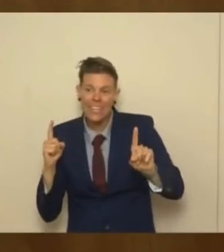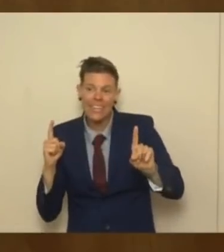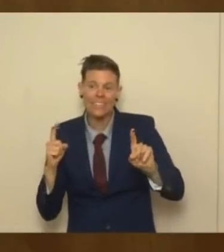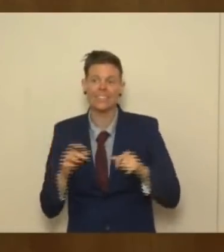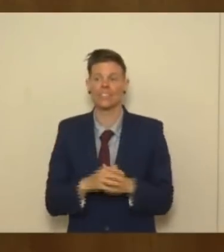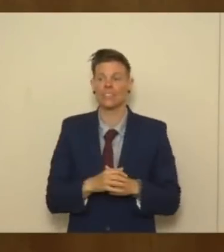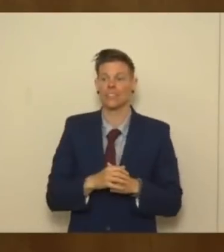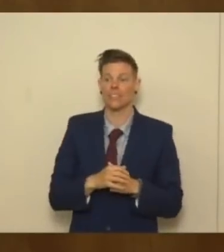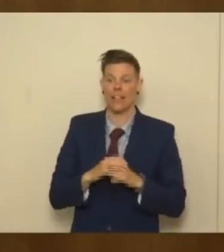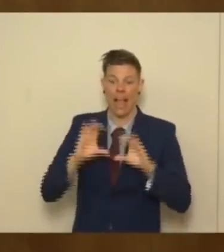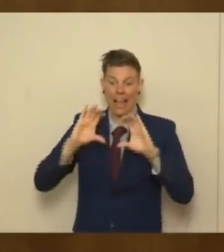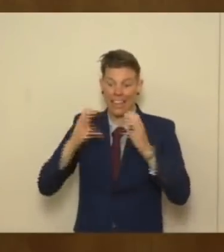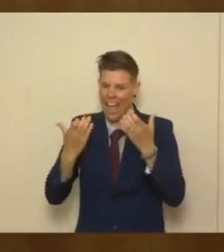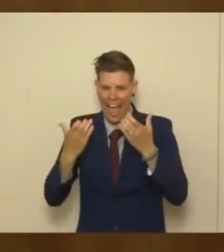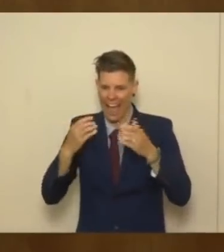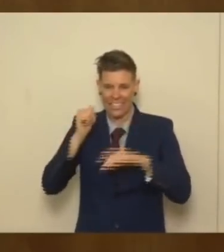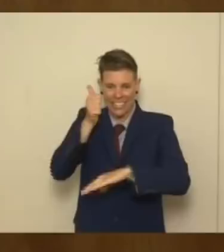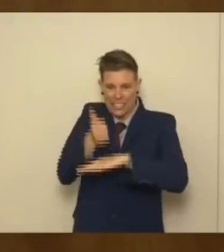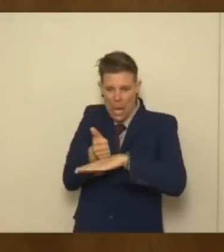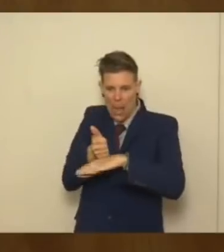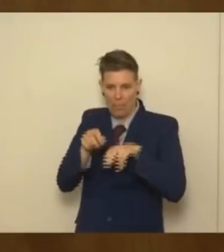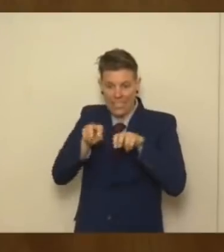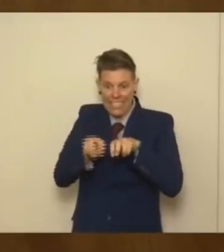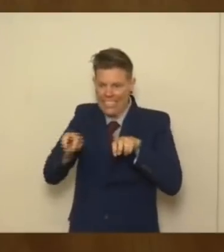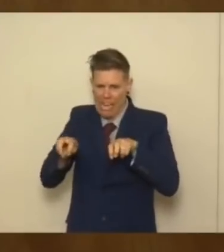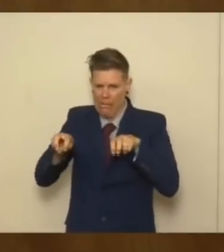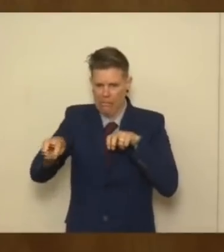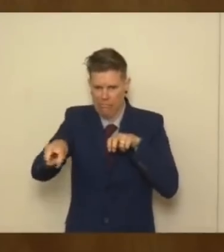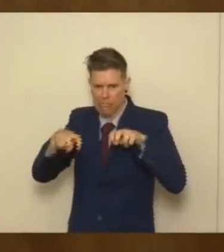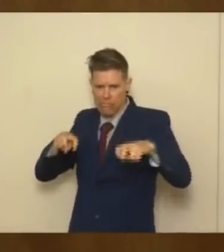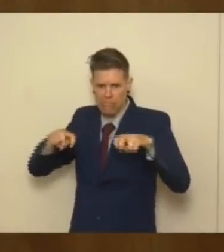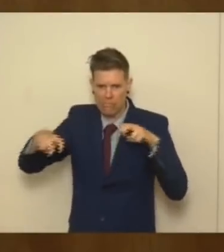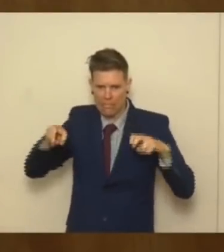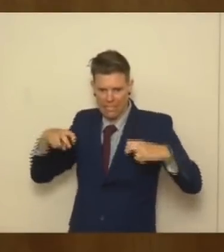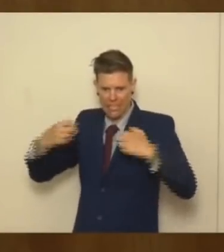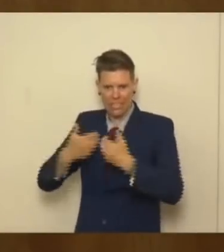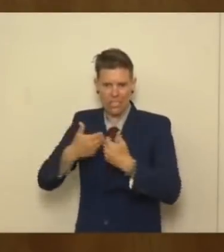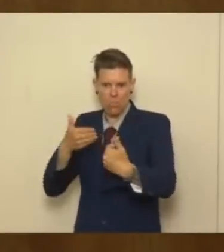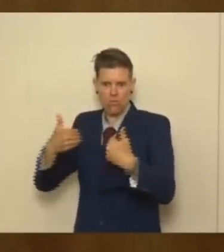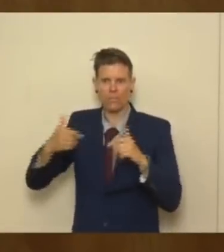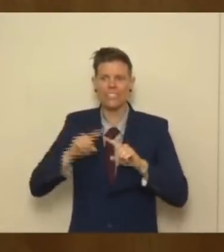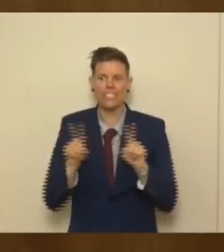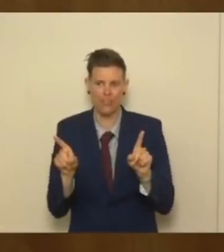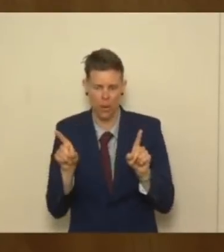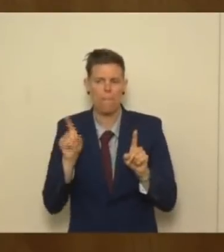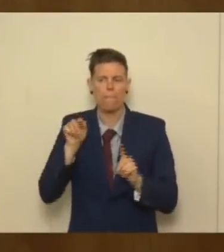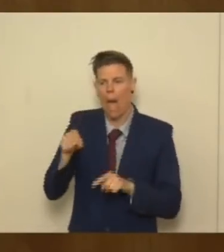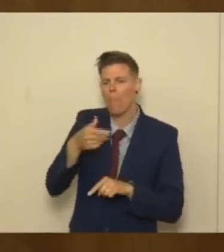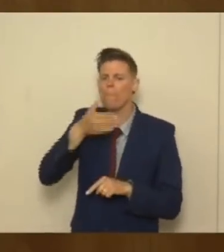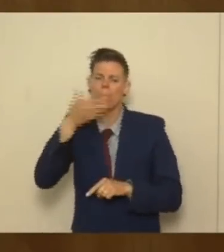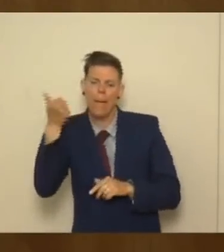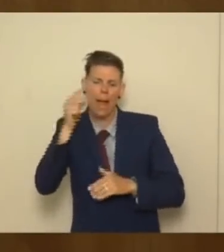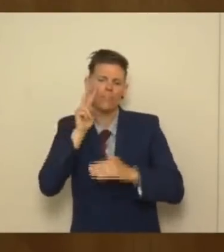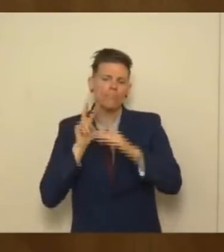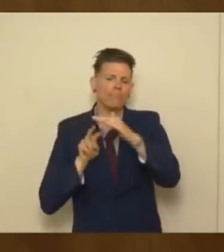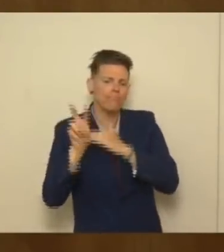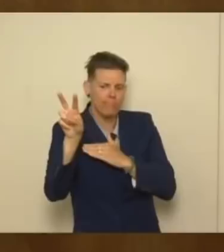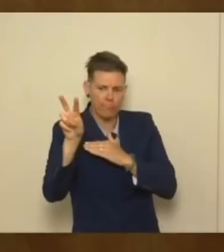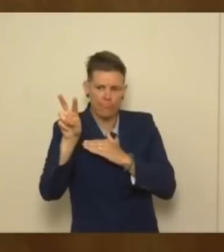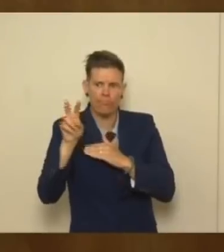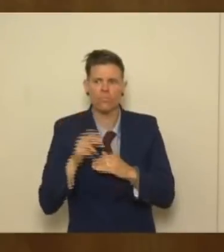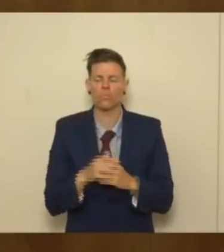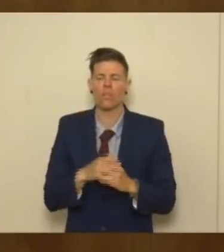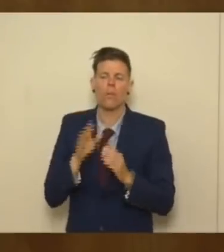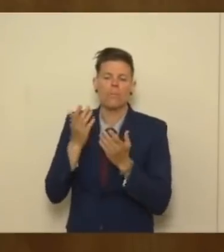groups. And those were better. They only showed a slight uptick in cases, somewhere between about level and a slight